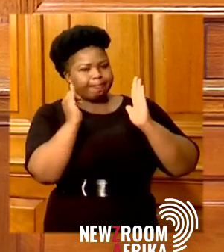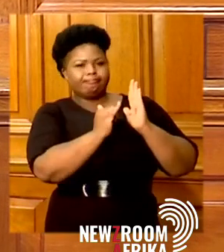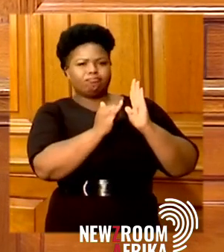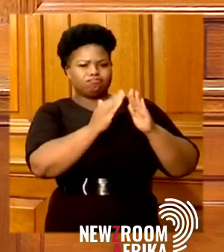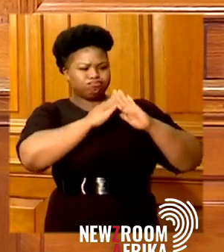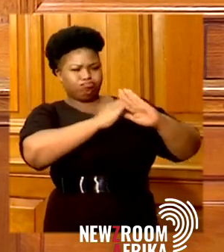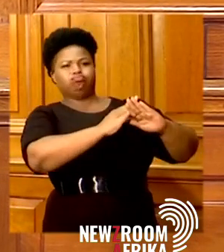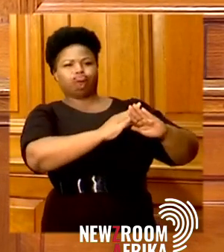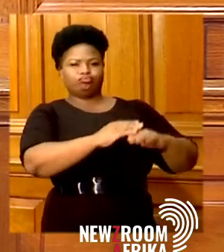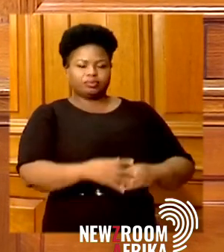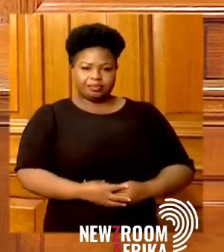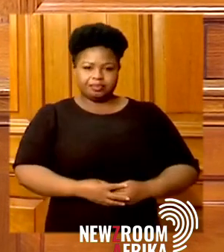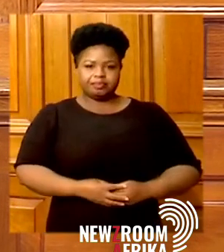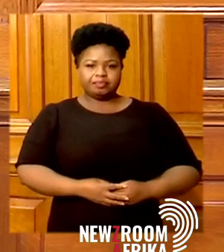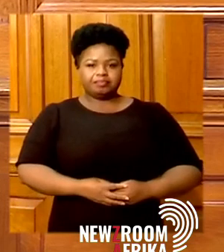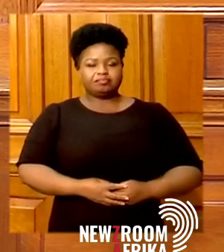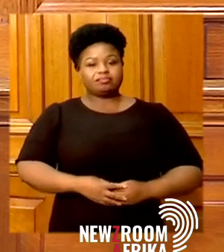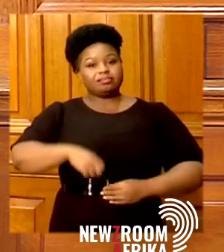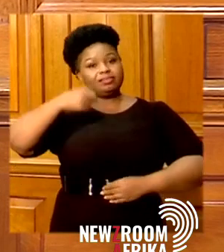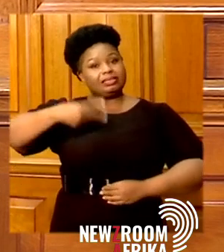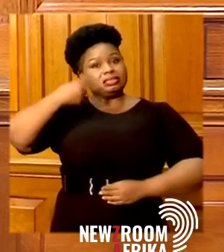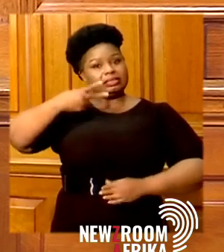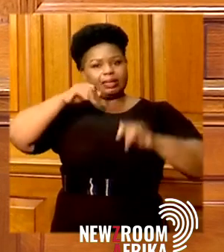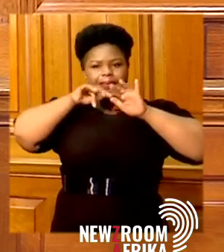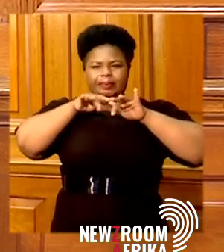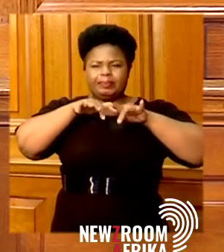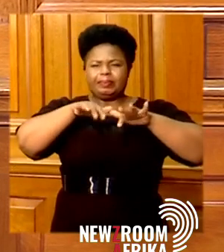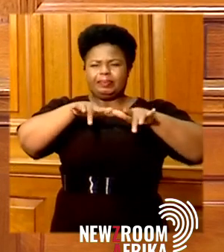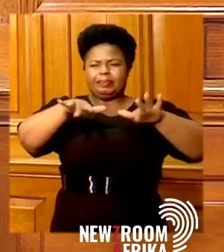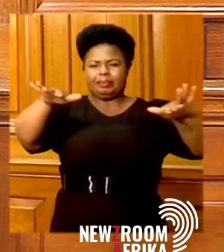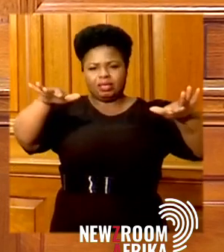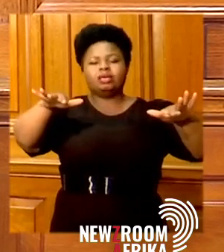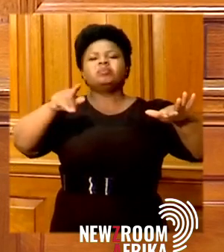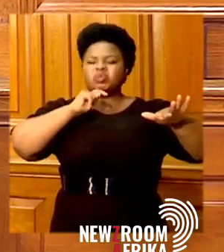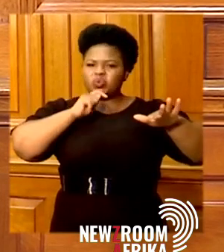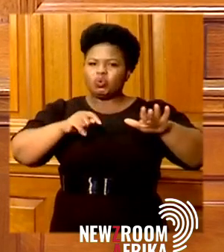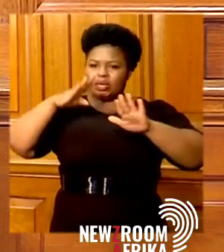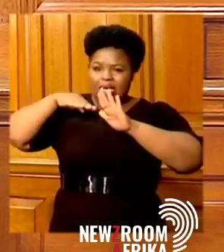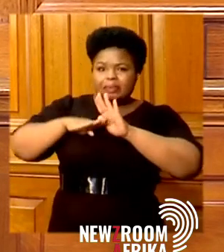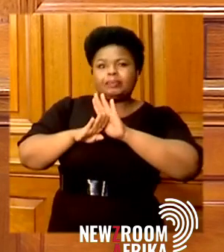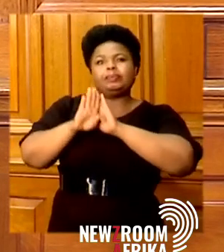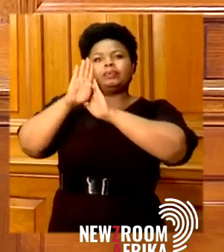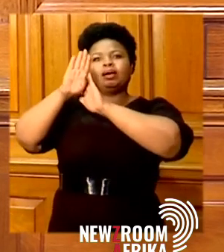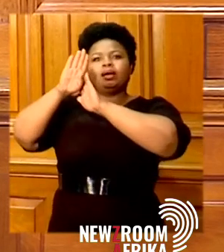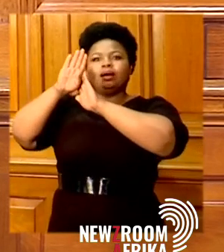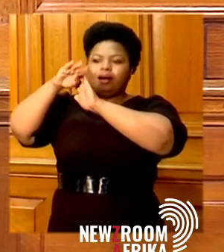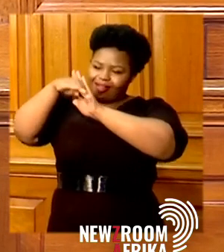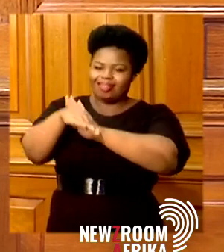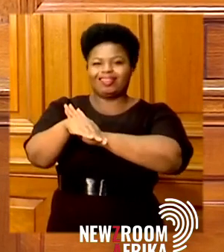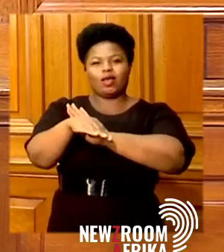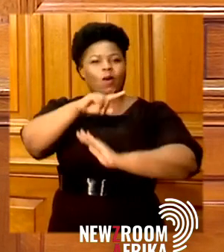We were able to emerge from the second wave because most people adhered to the tighter